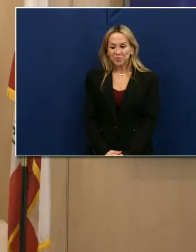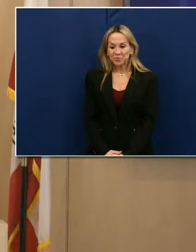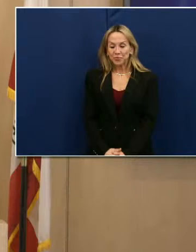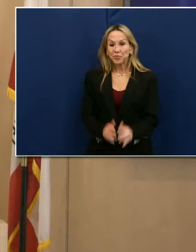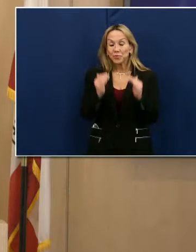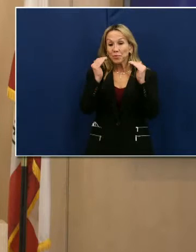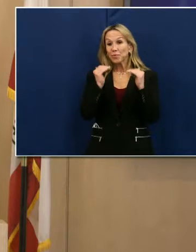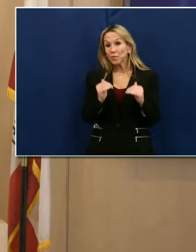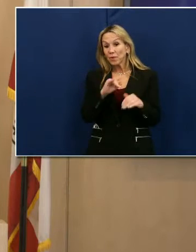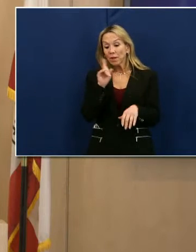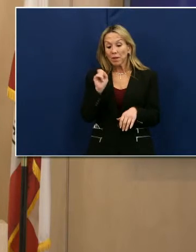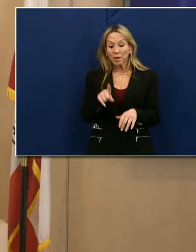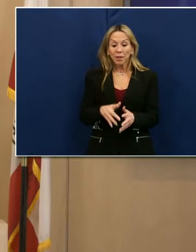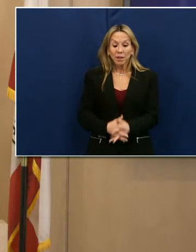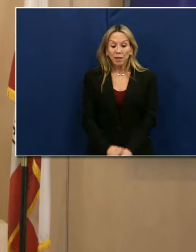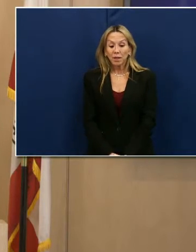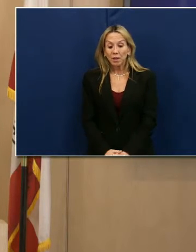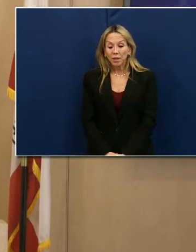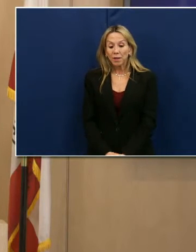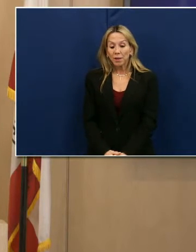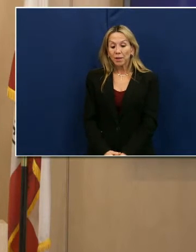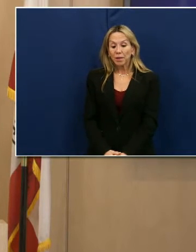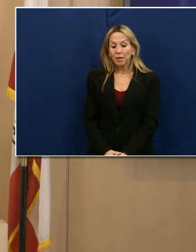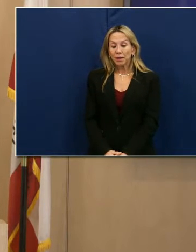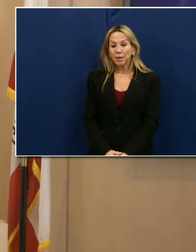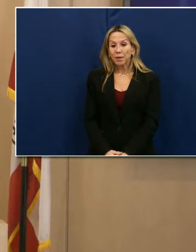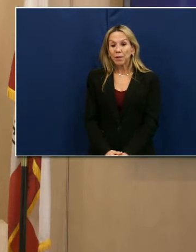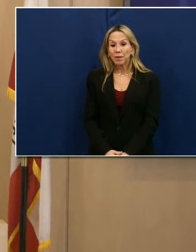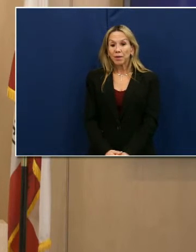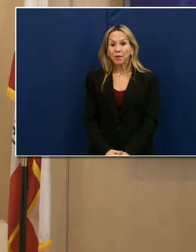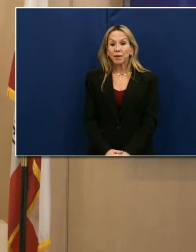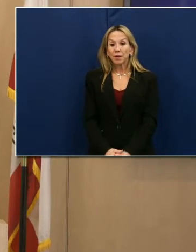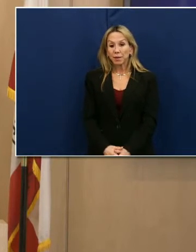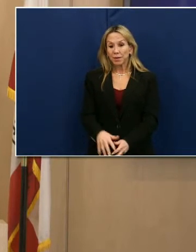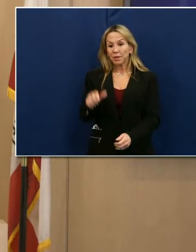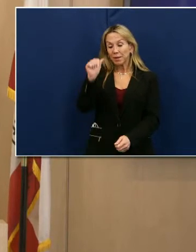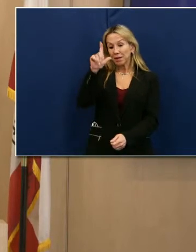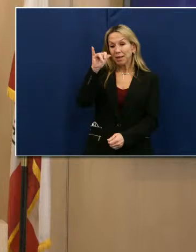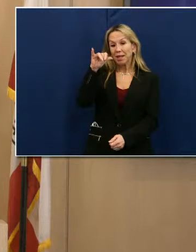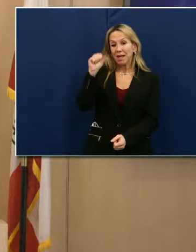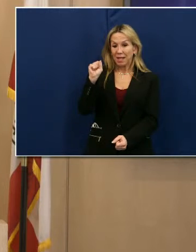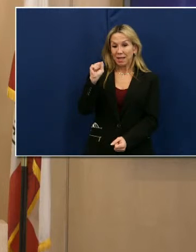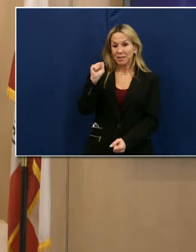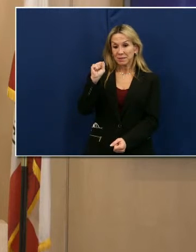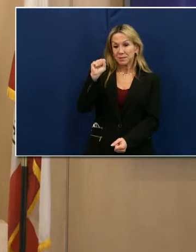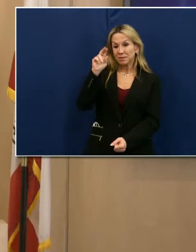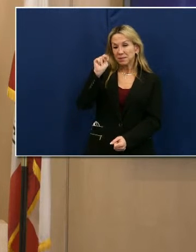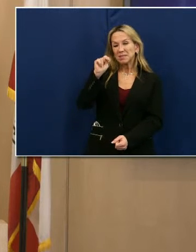Next question. The next question is from Alexis Rivas from NBC 7.